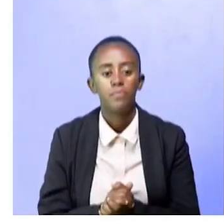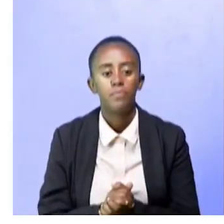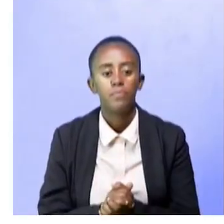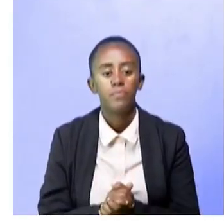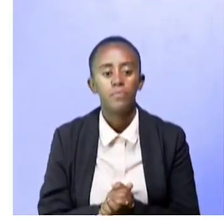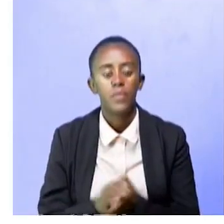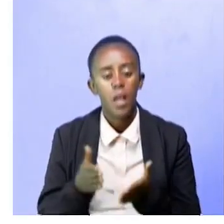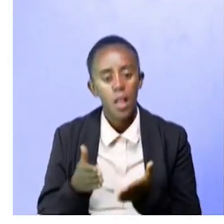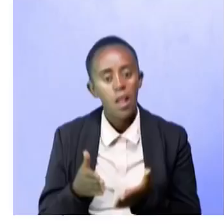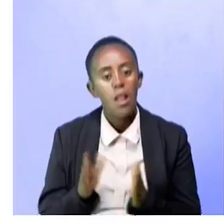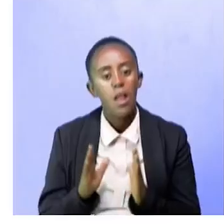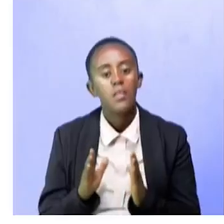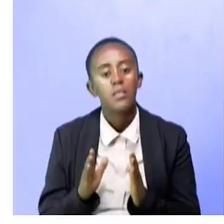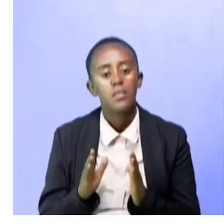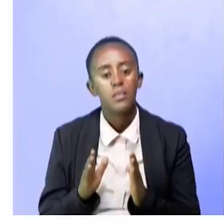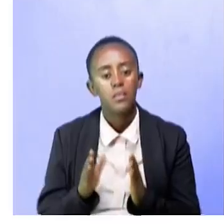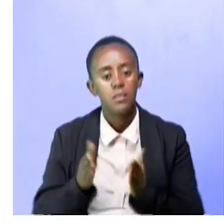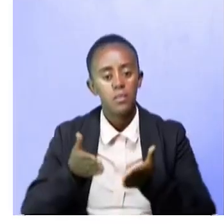Let's keep